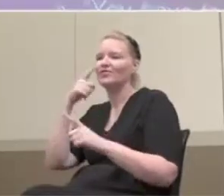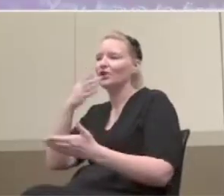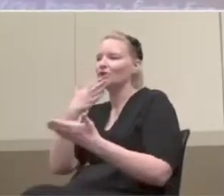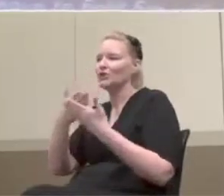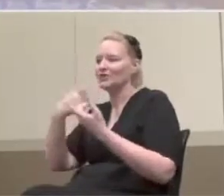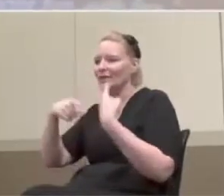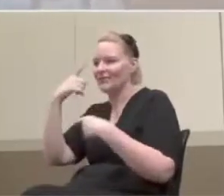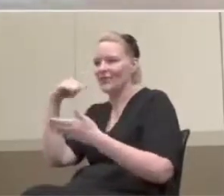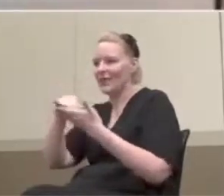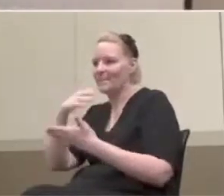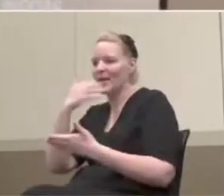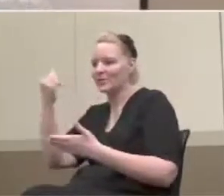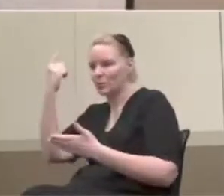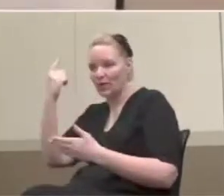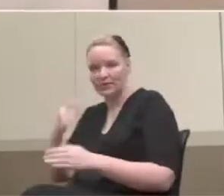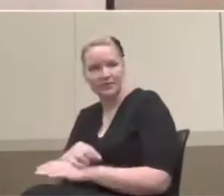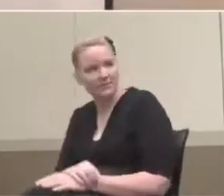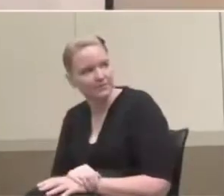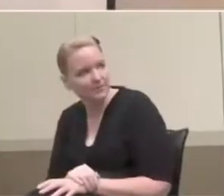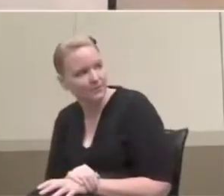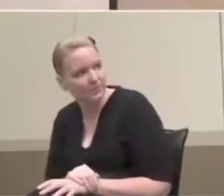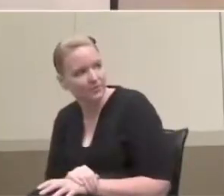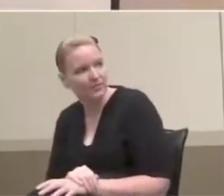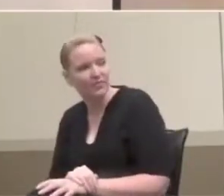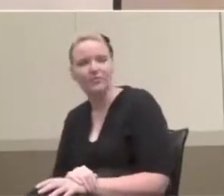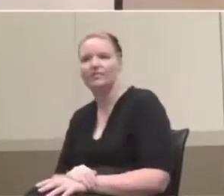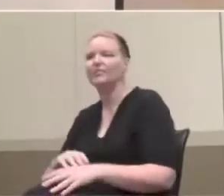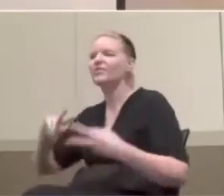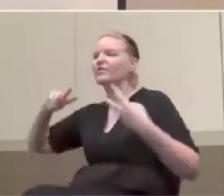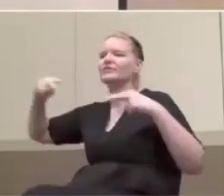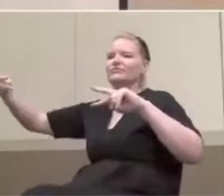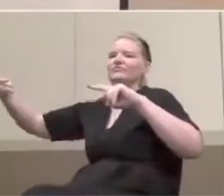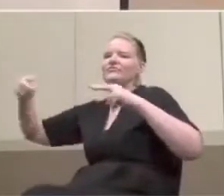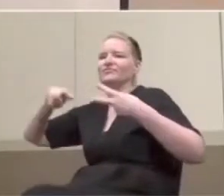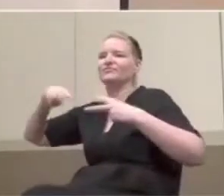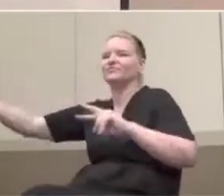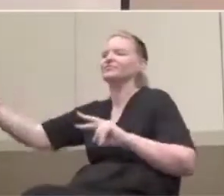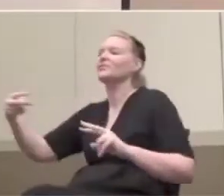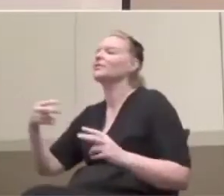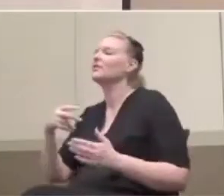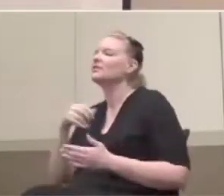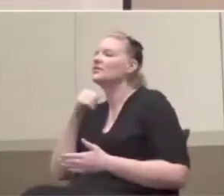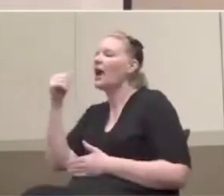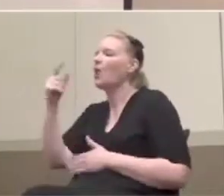one that I can come up with is this. So it's kind of the reverse of what you would expect.